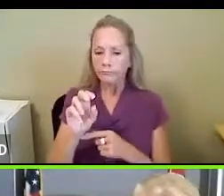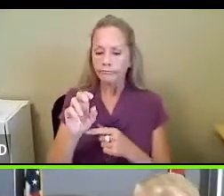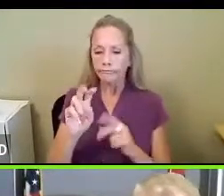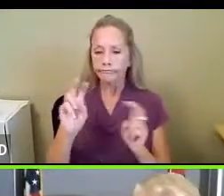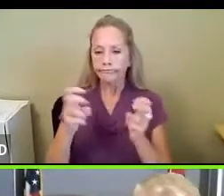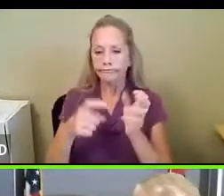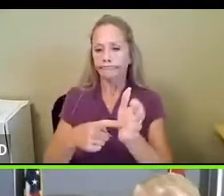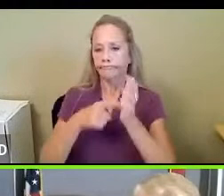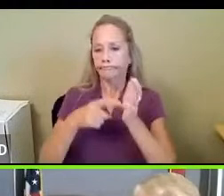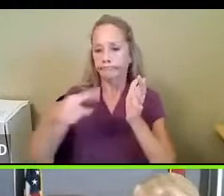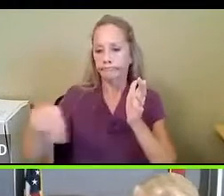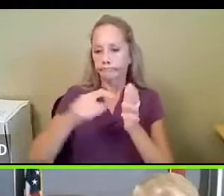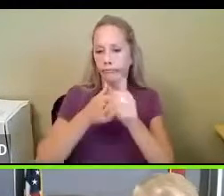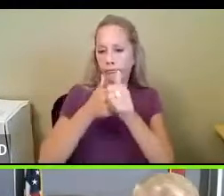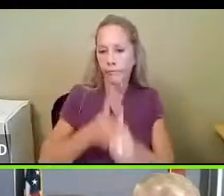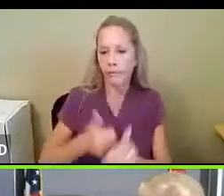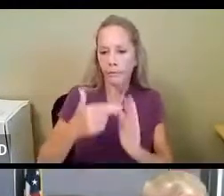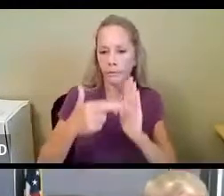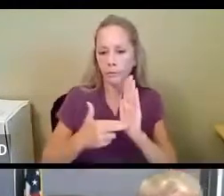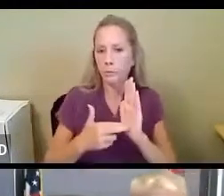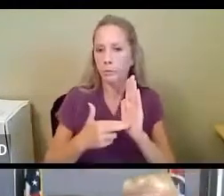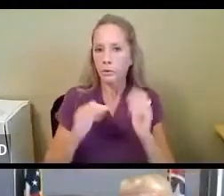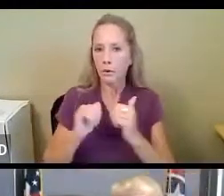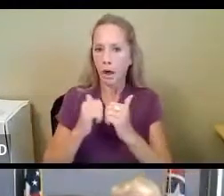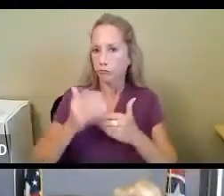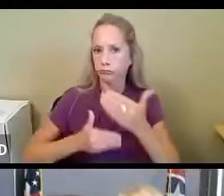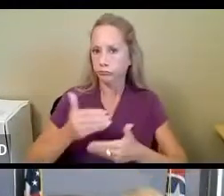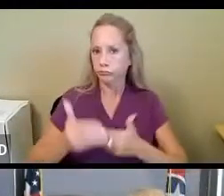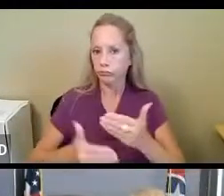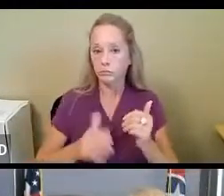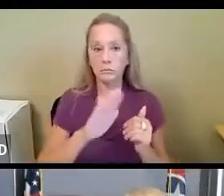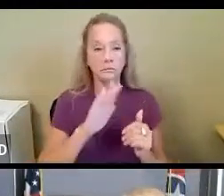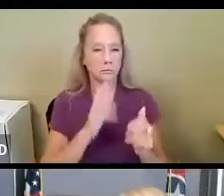and what have you guys been able to do? So mainly